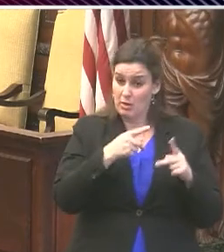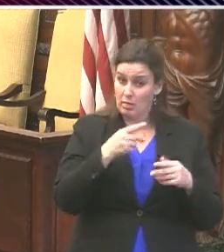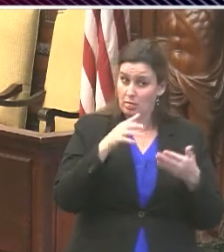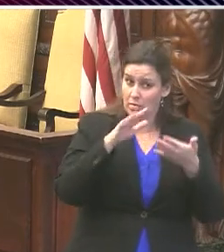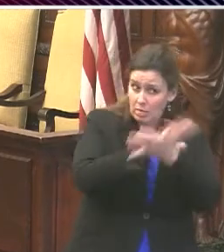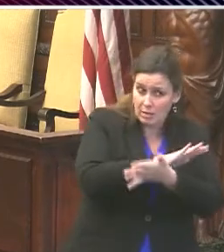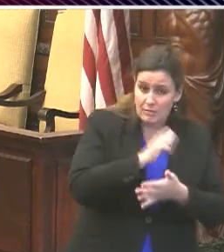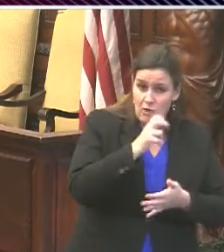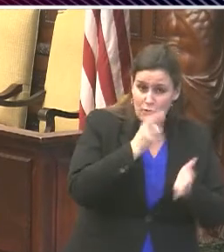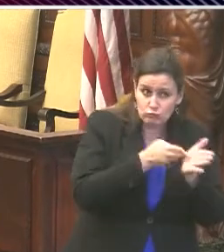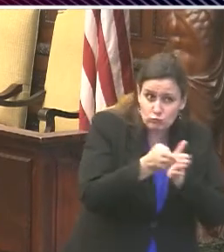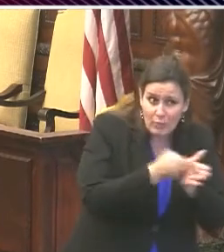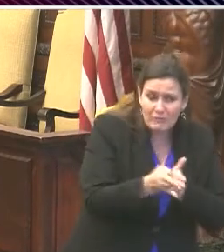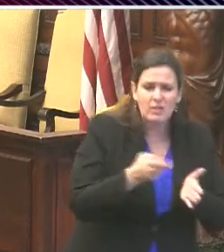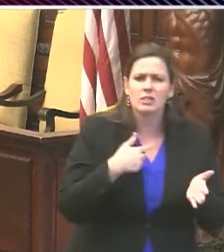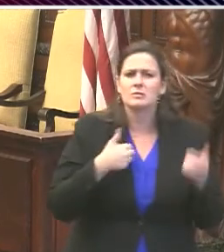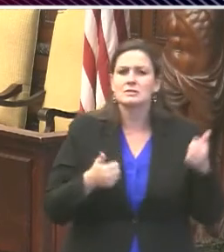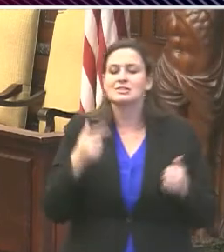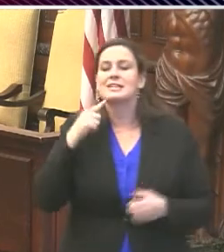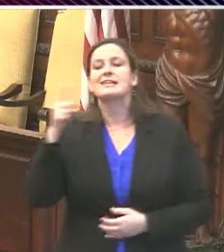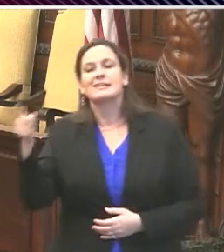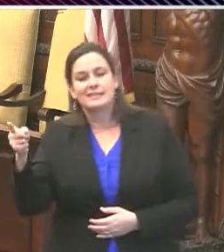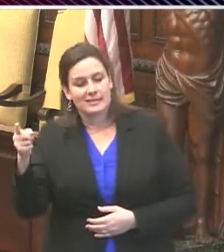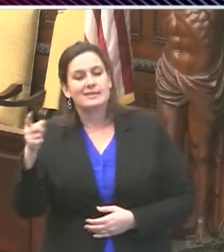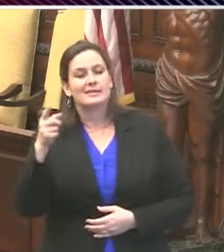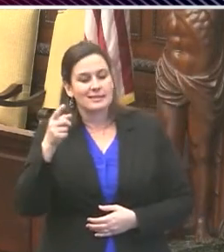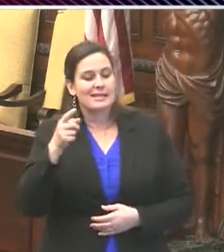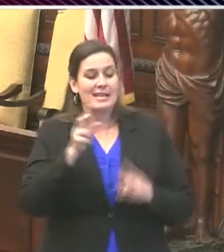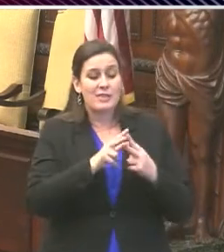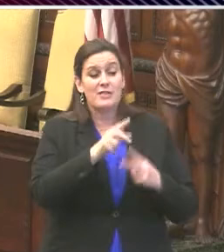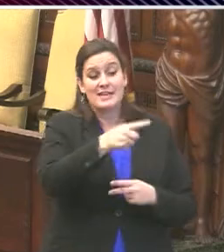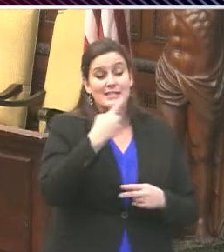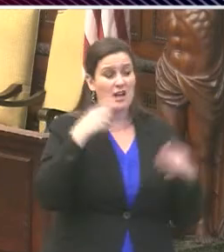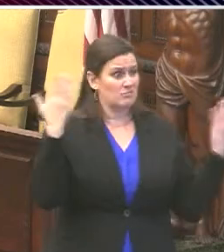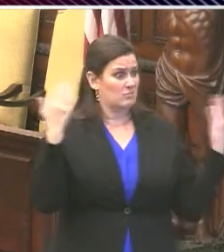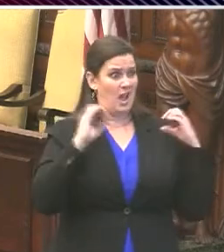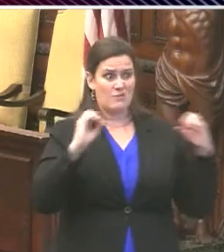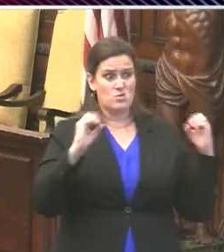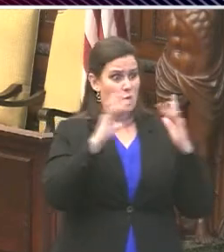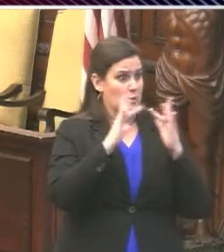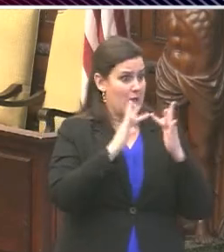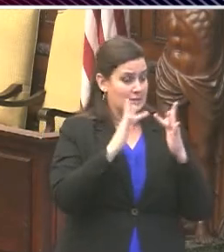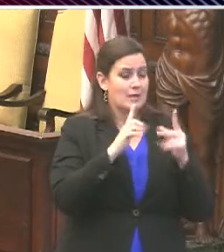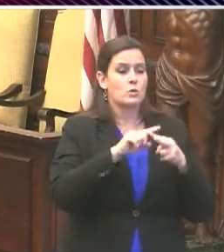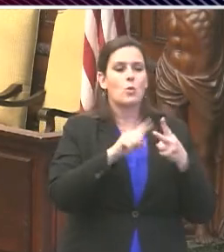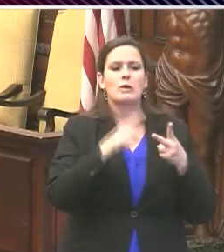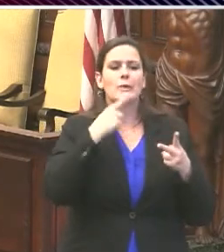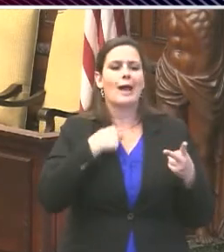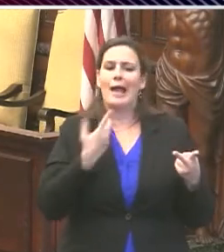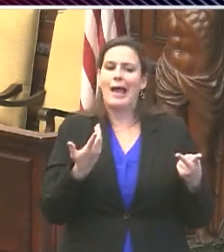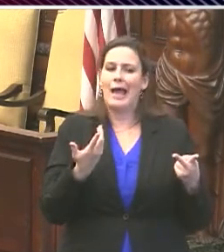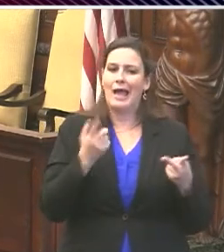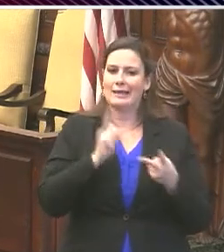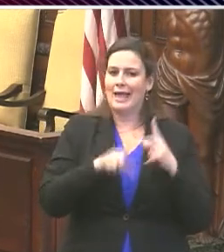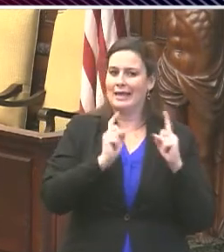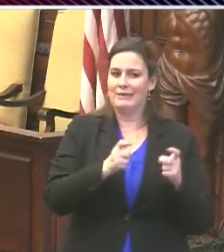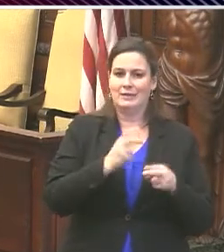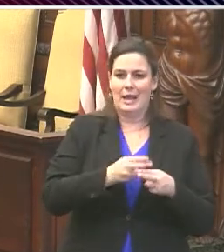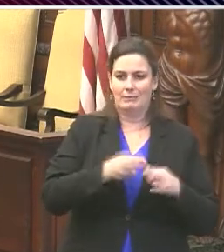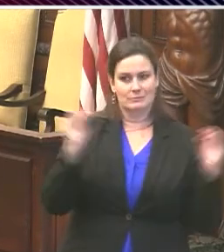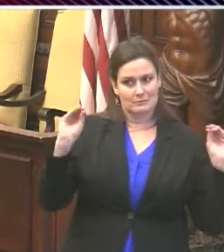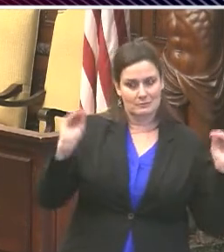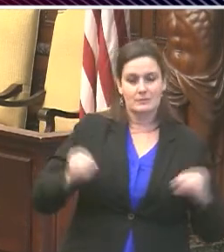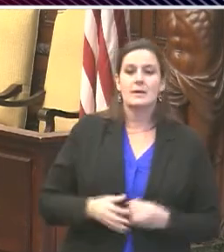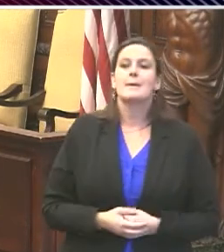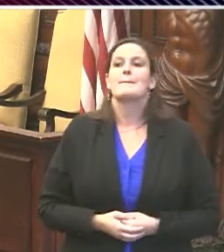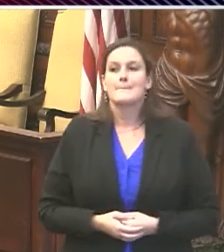untruthful? Yeah, they either said they had no contacts or that they said that they couldn't give us the names of any contacts. I